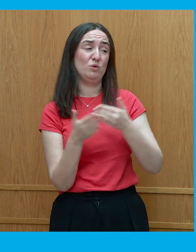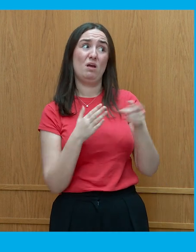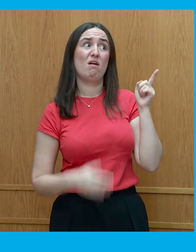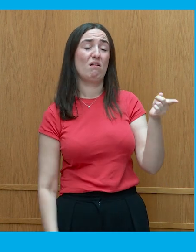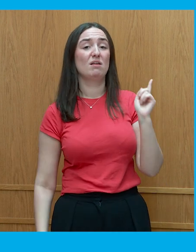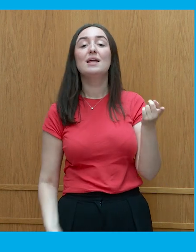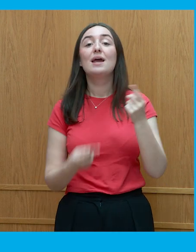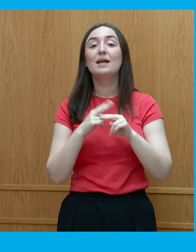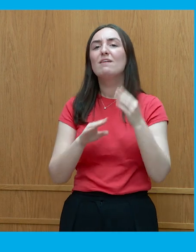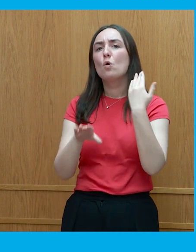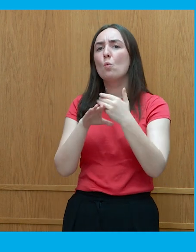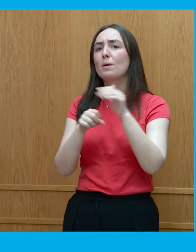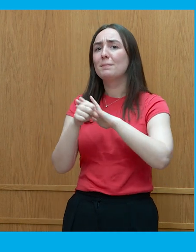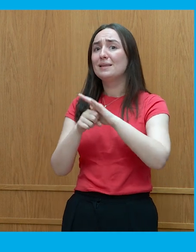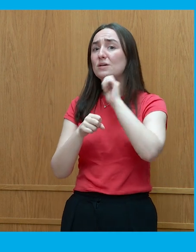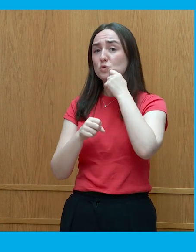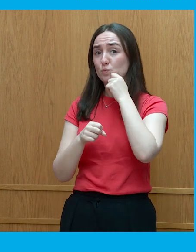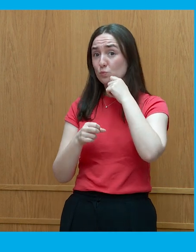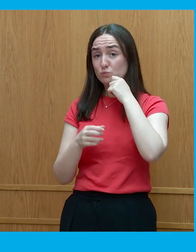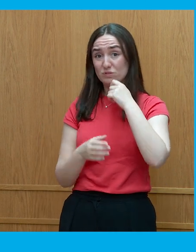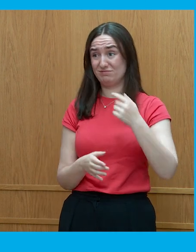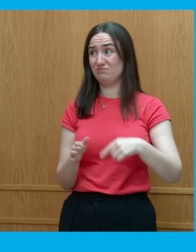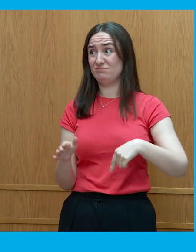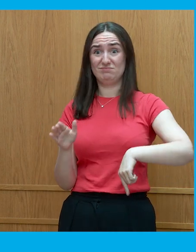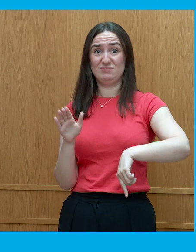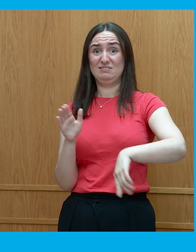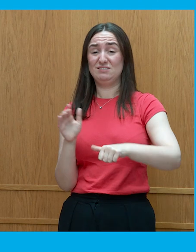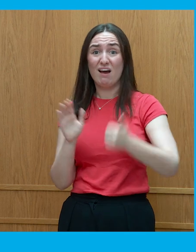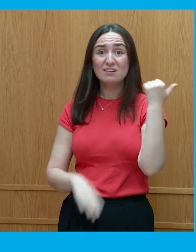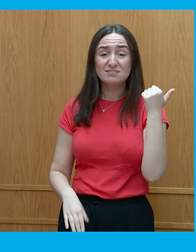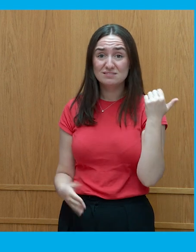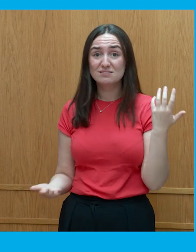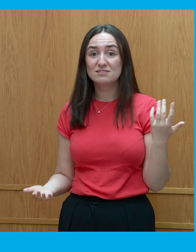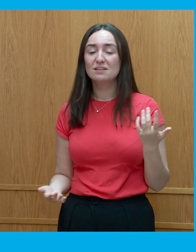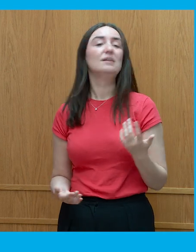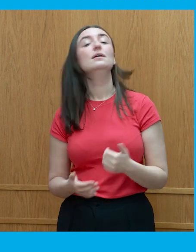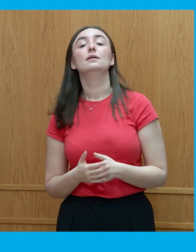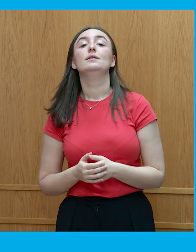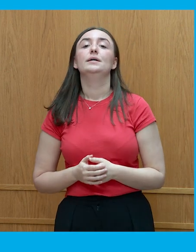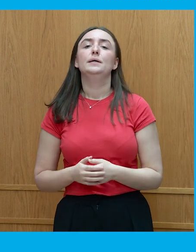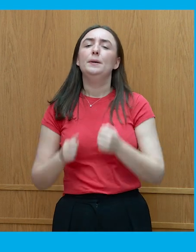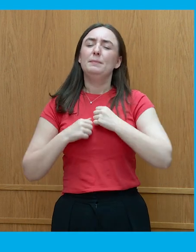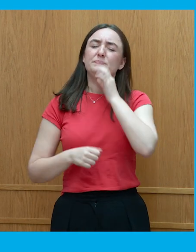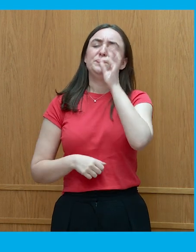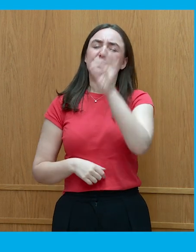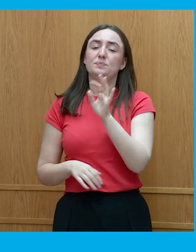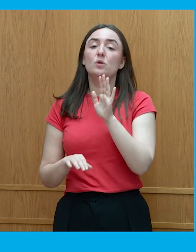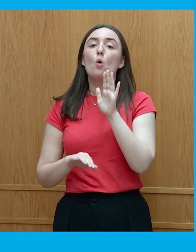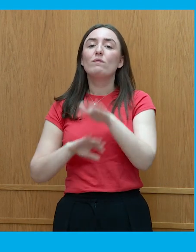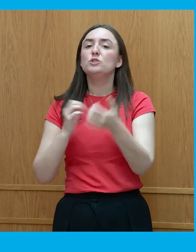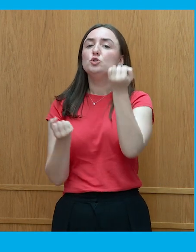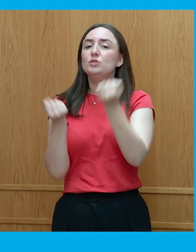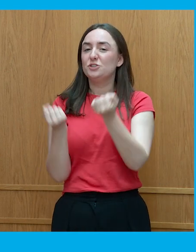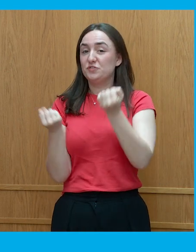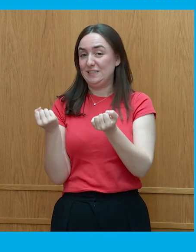workplace, might land you in a little spot of bother. However, my question is this. In respect to the judiciary and